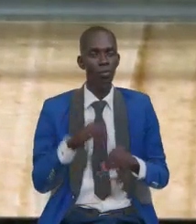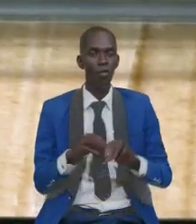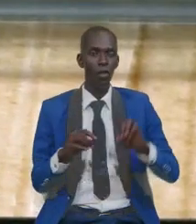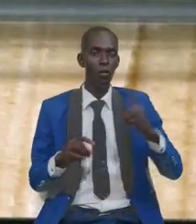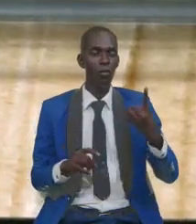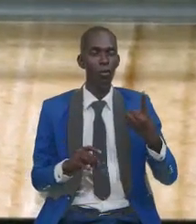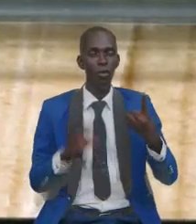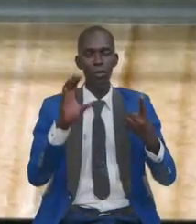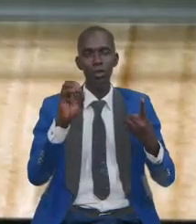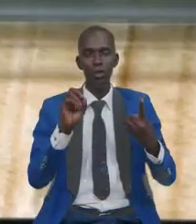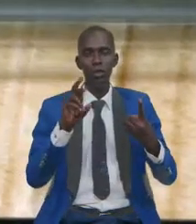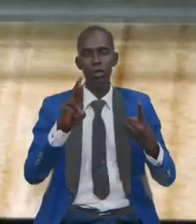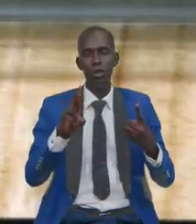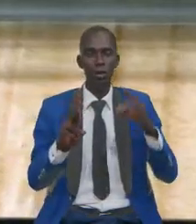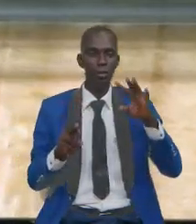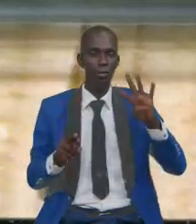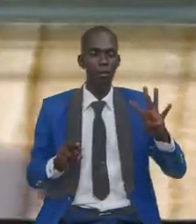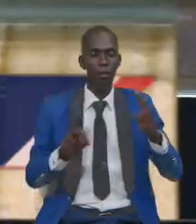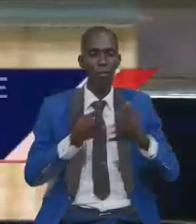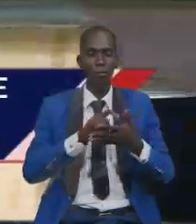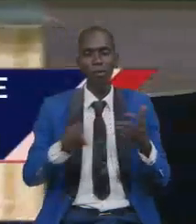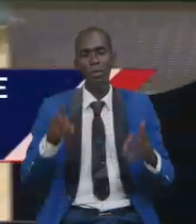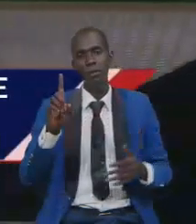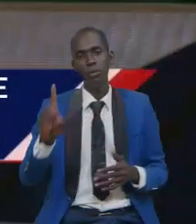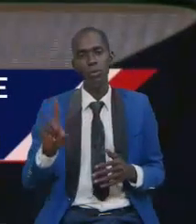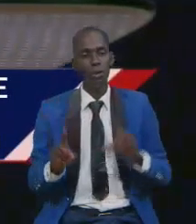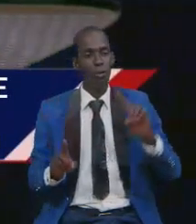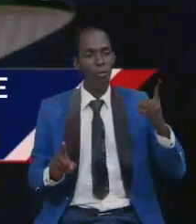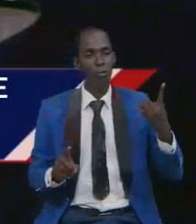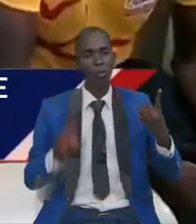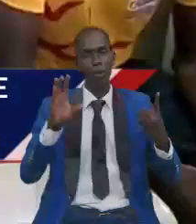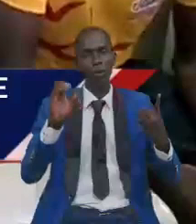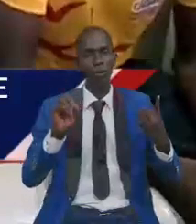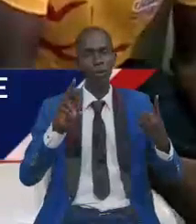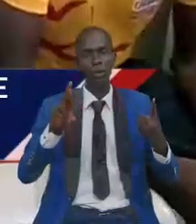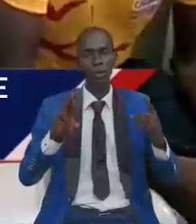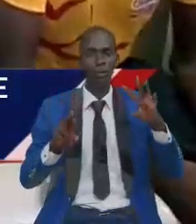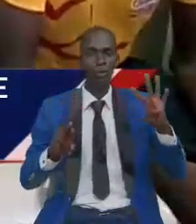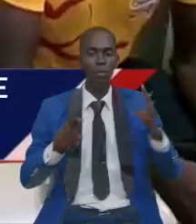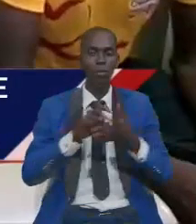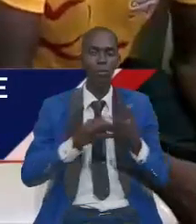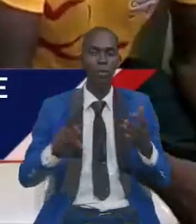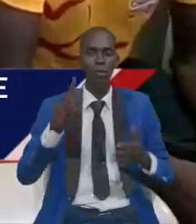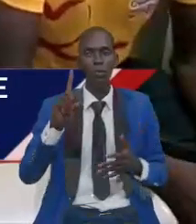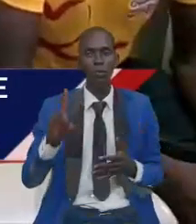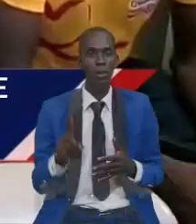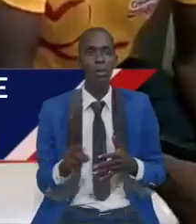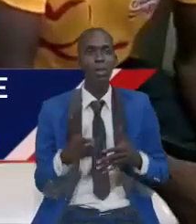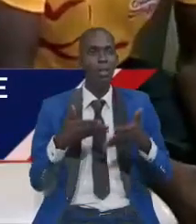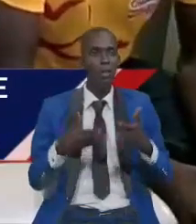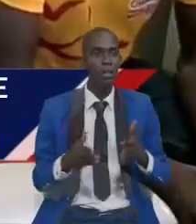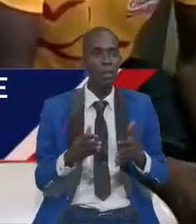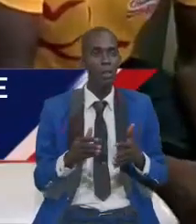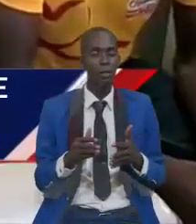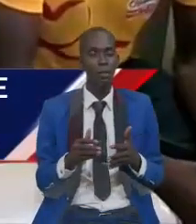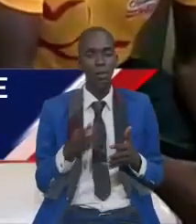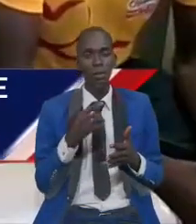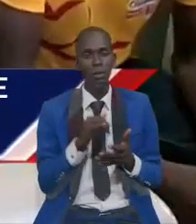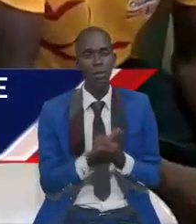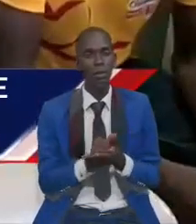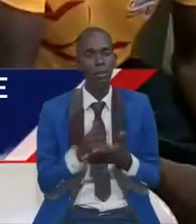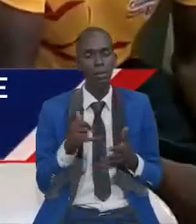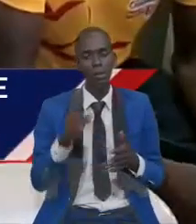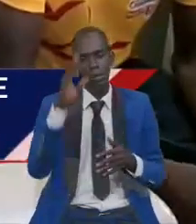chapter 4, reading from verse 1. In 1 Corinthians chapter 4, verse 1, let a man so account of us